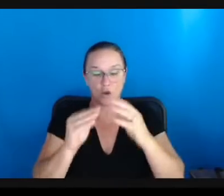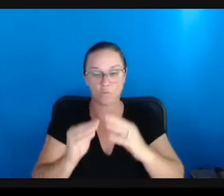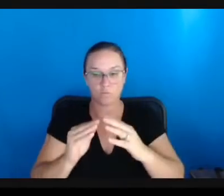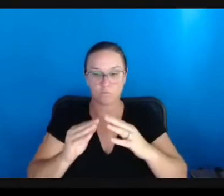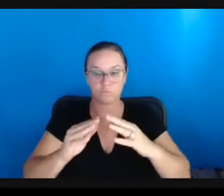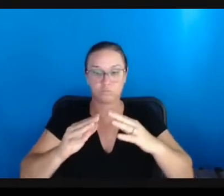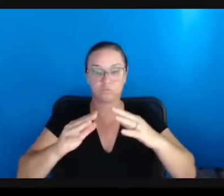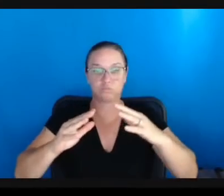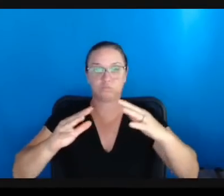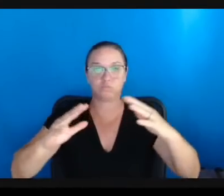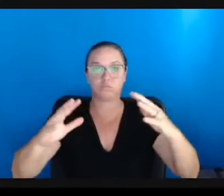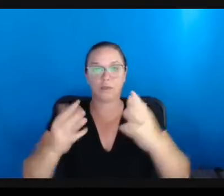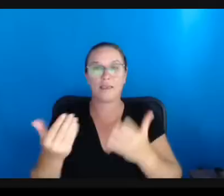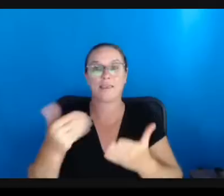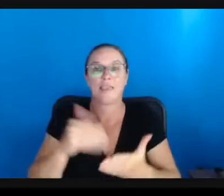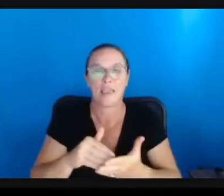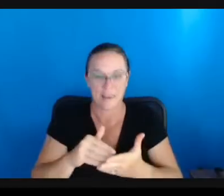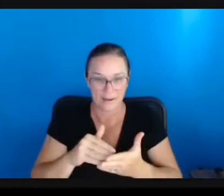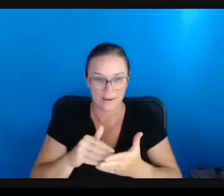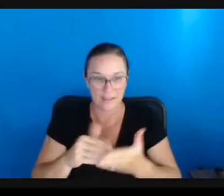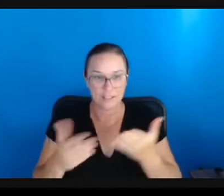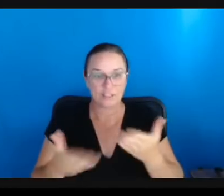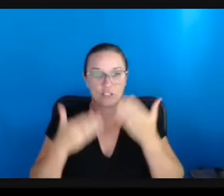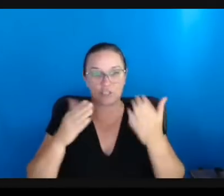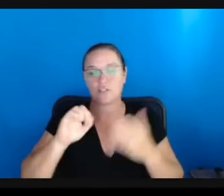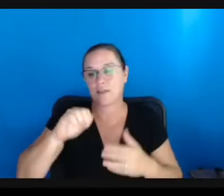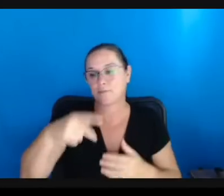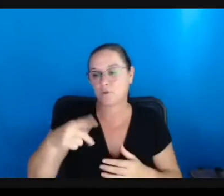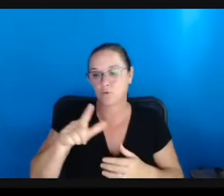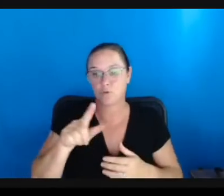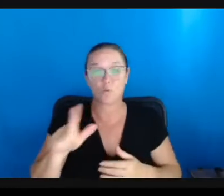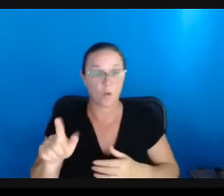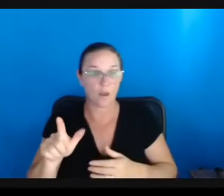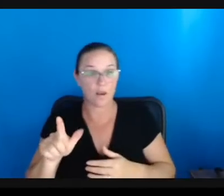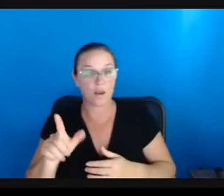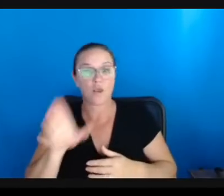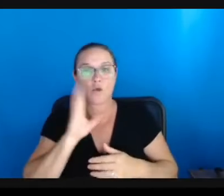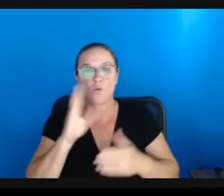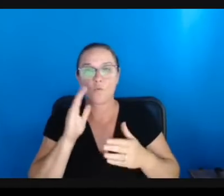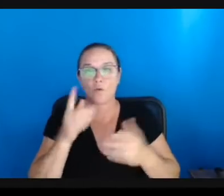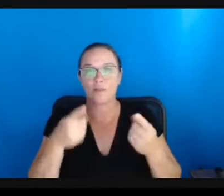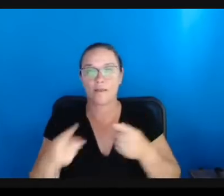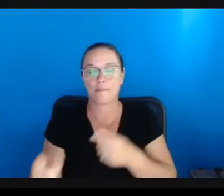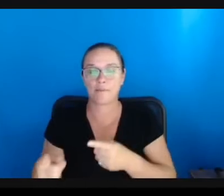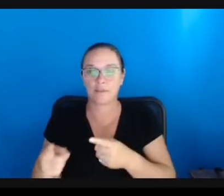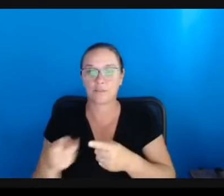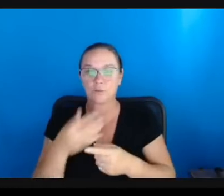again, suggesting that episode 21 will be forthcoming at some point in the future as well.